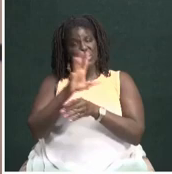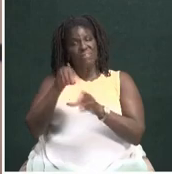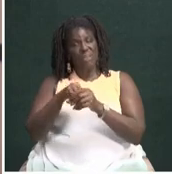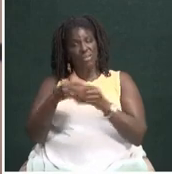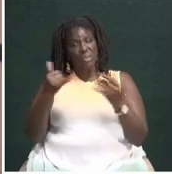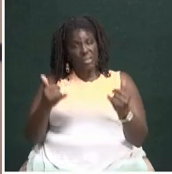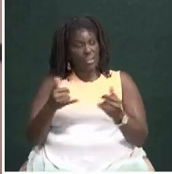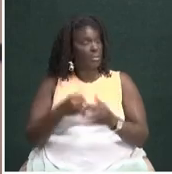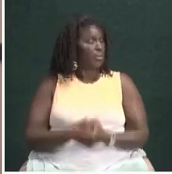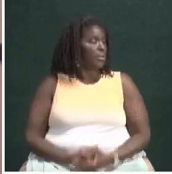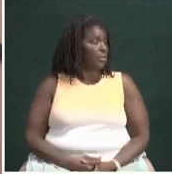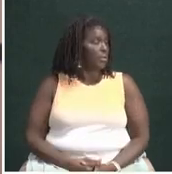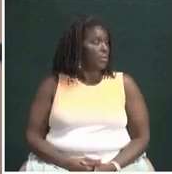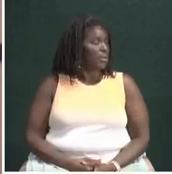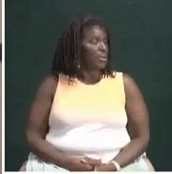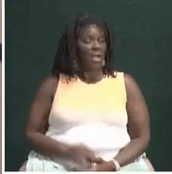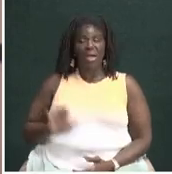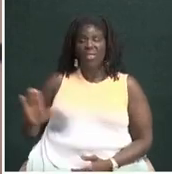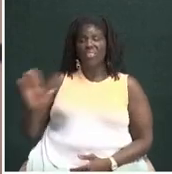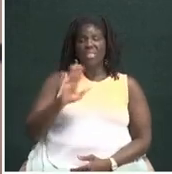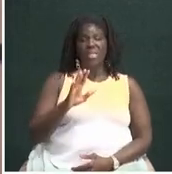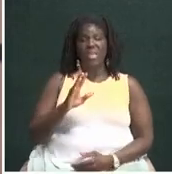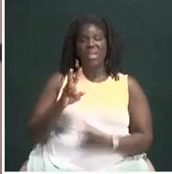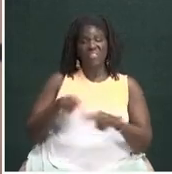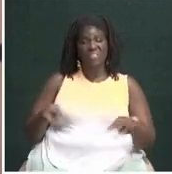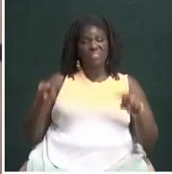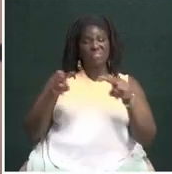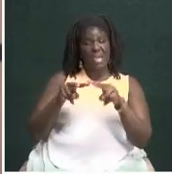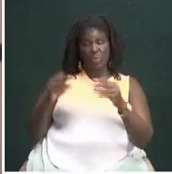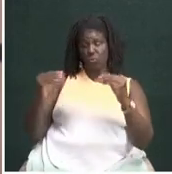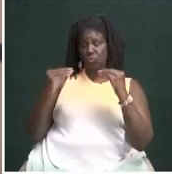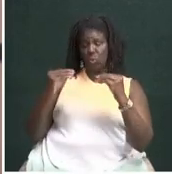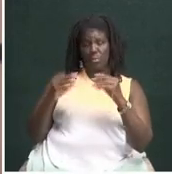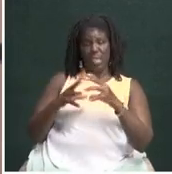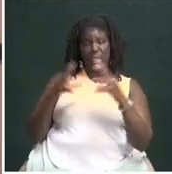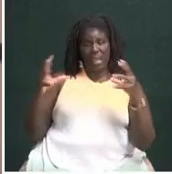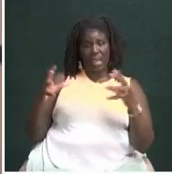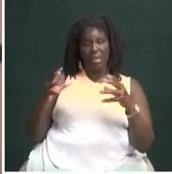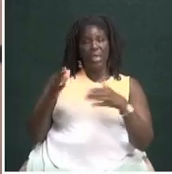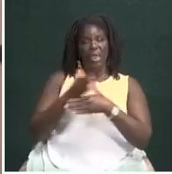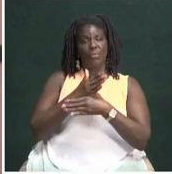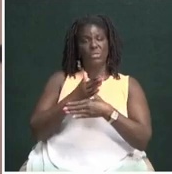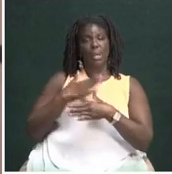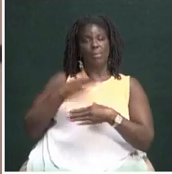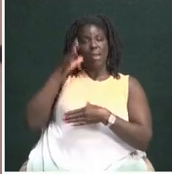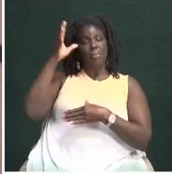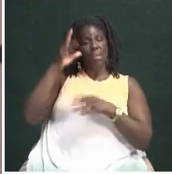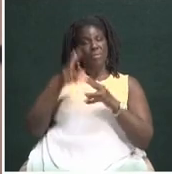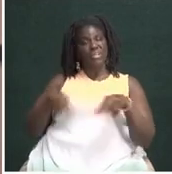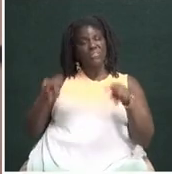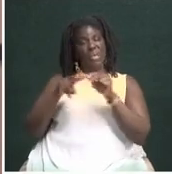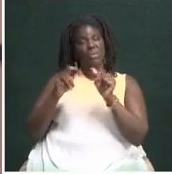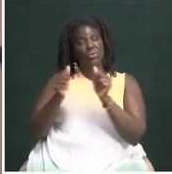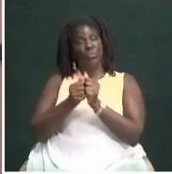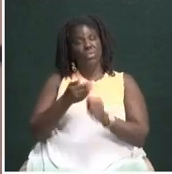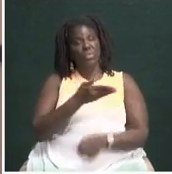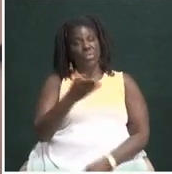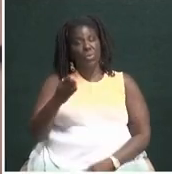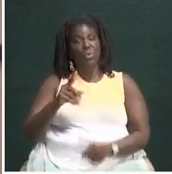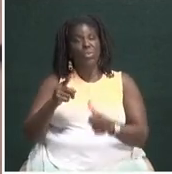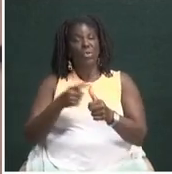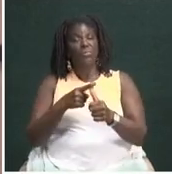now. Their values shaped me very much, and I'm gonna share their values with you. The first